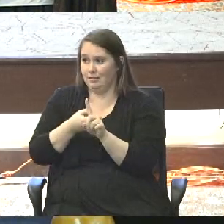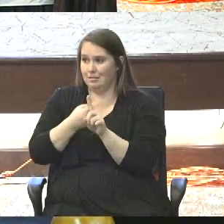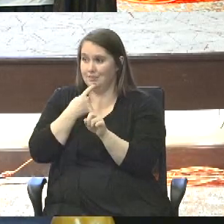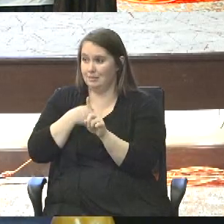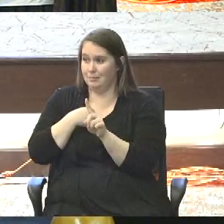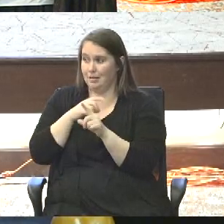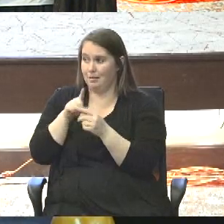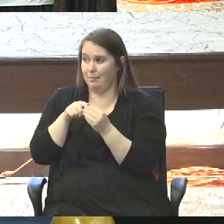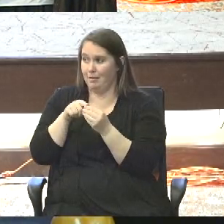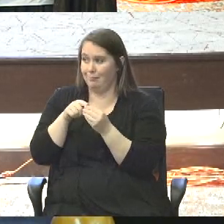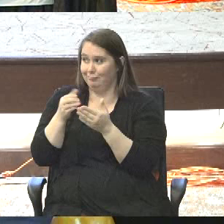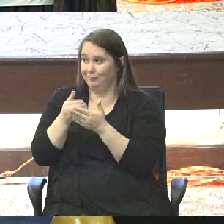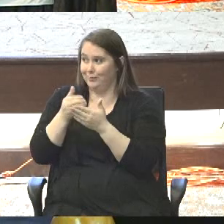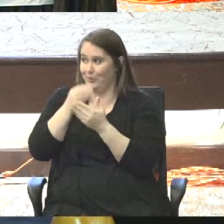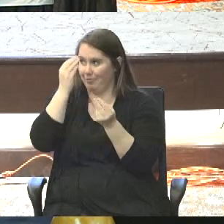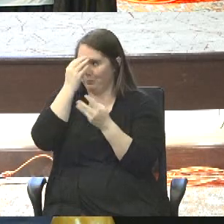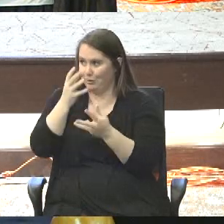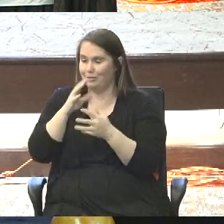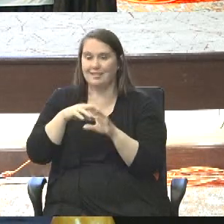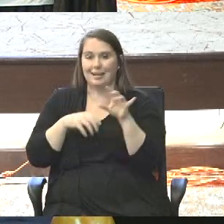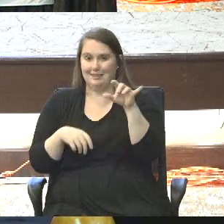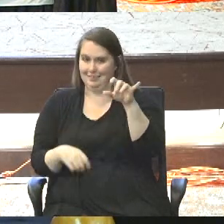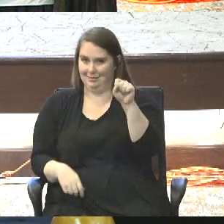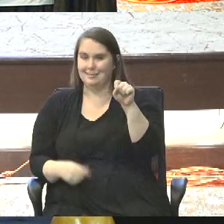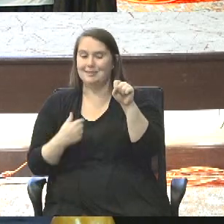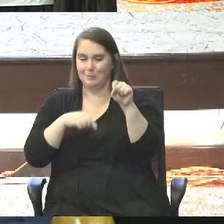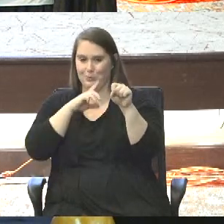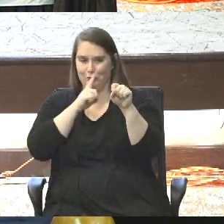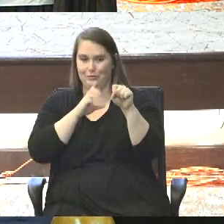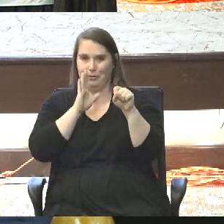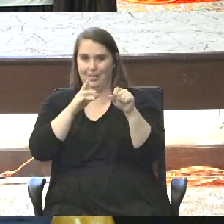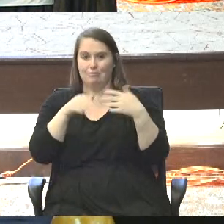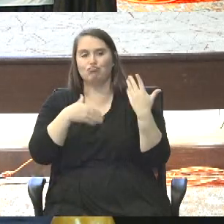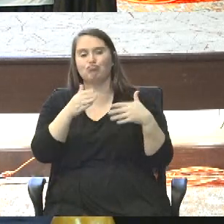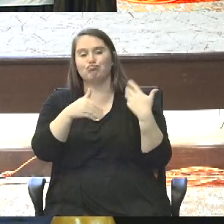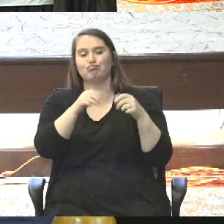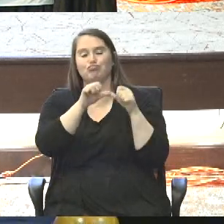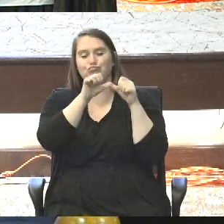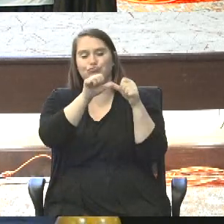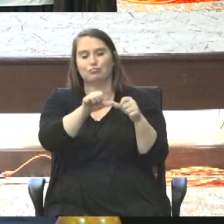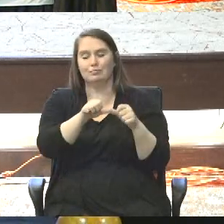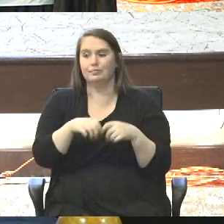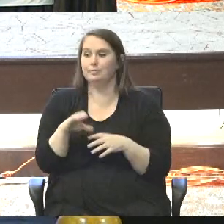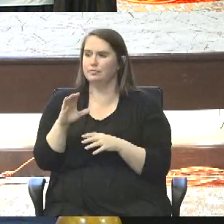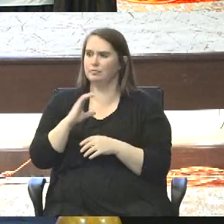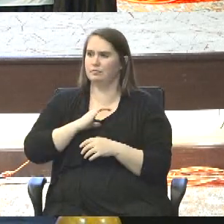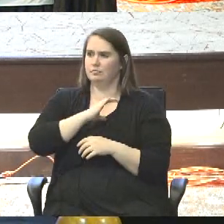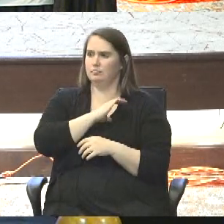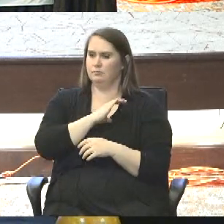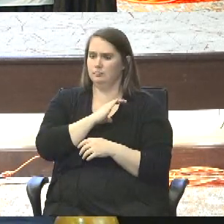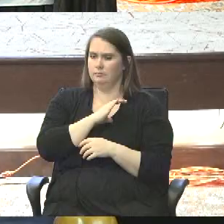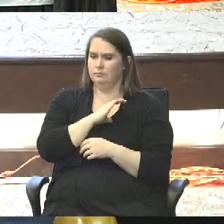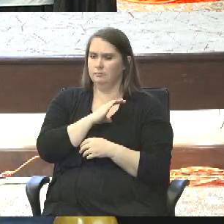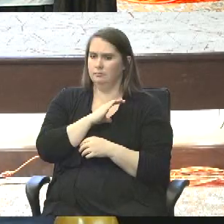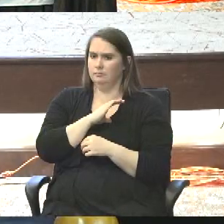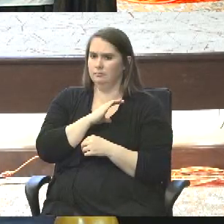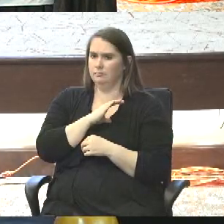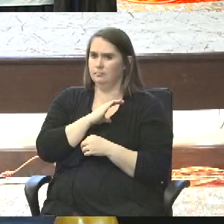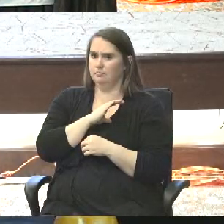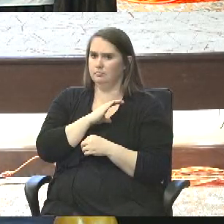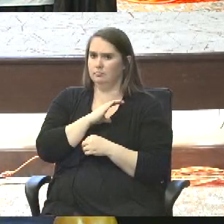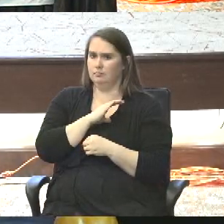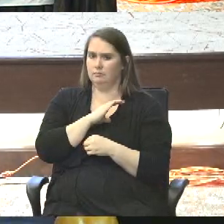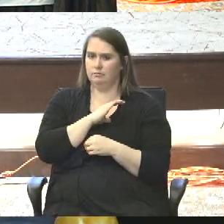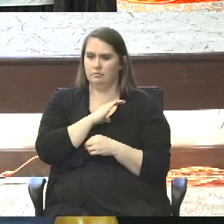us. I'm sure I Give us will. regular updates. Yeah. All right. Great. And I Keep it want to going, thank the council here for